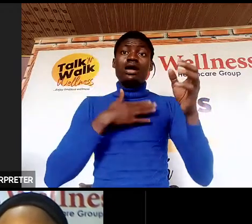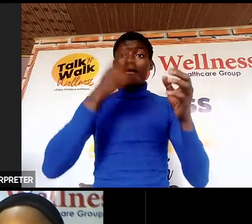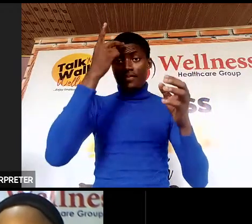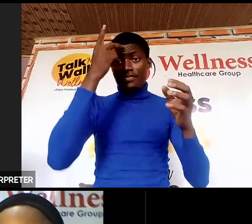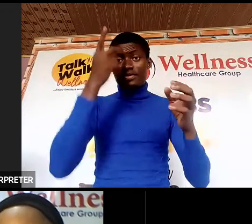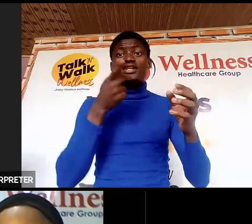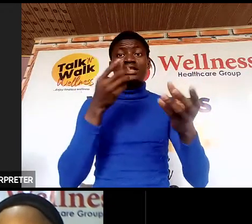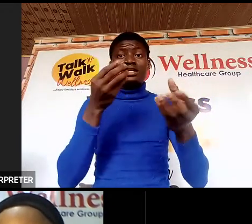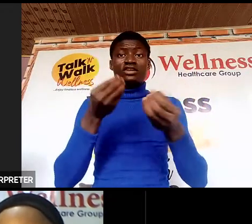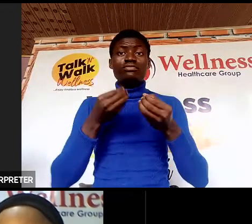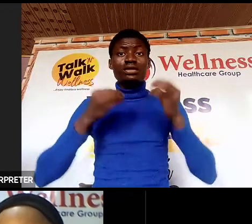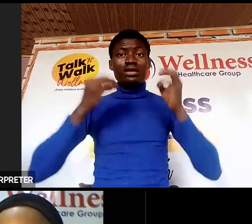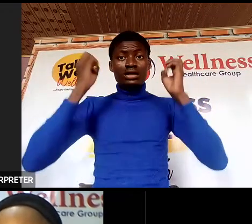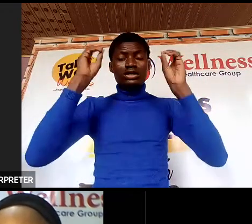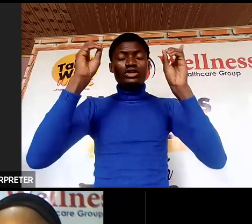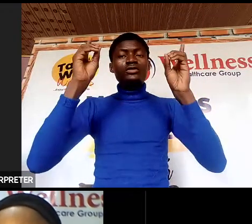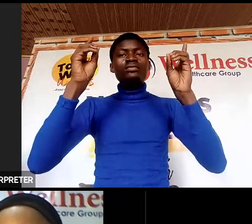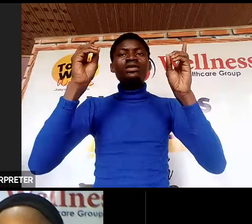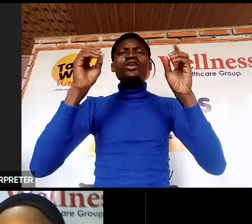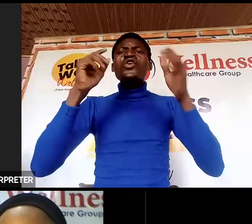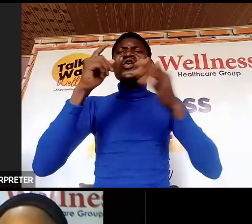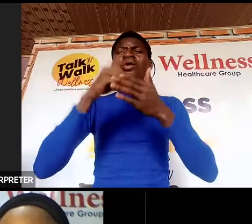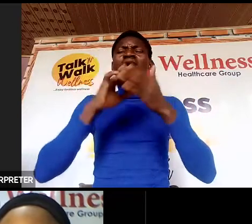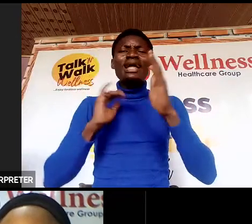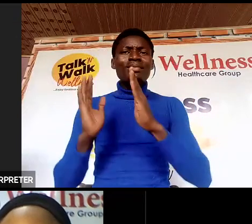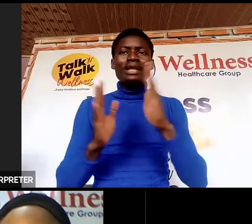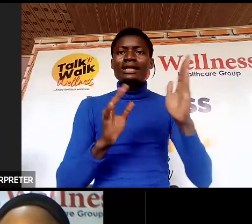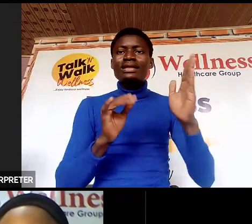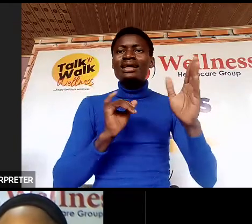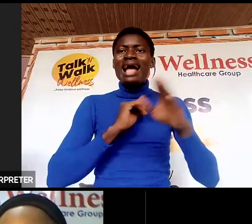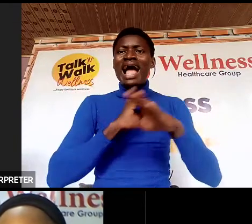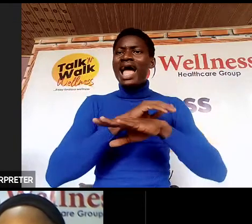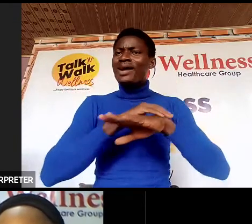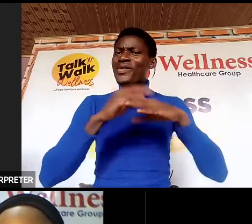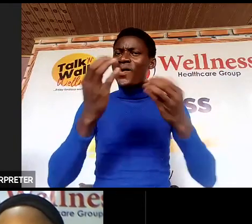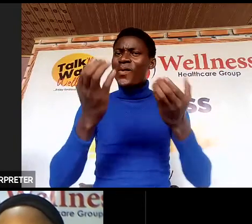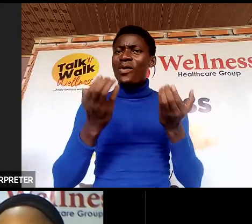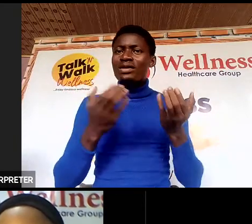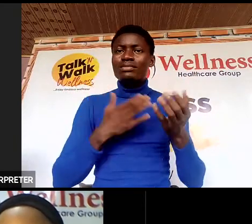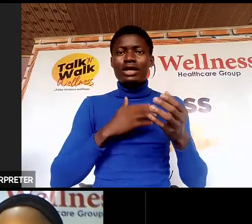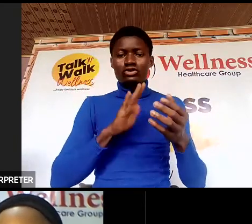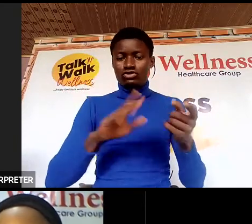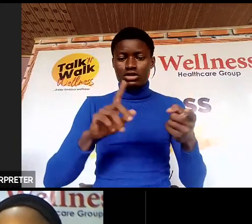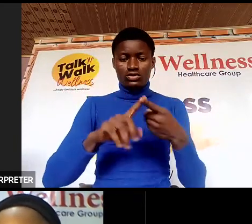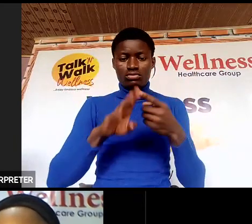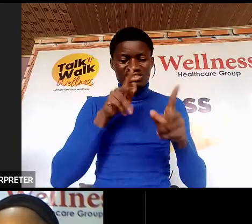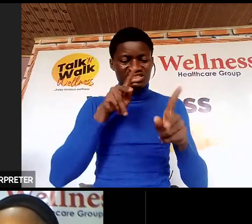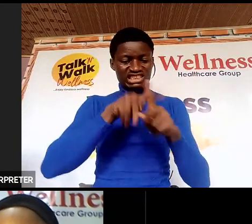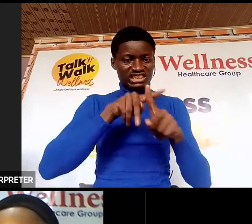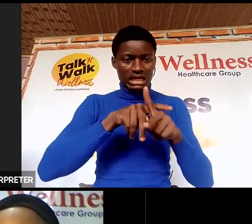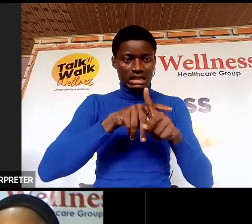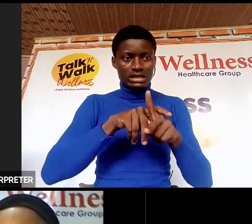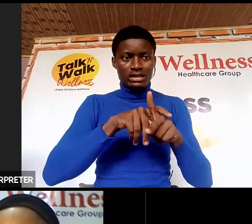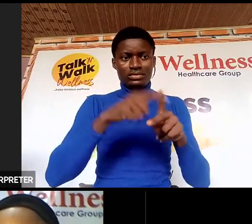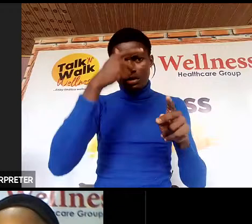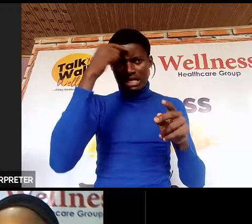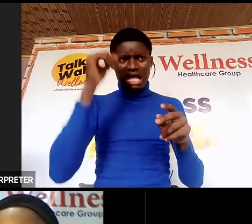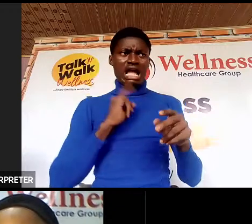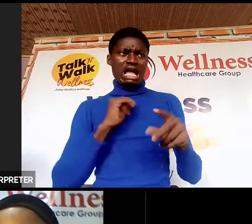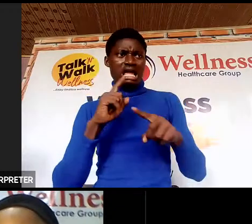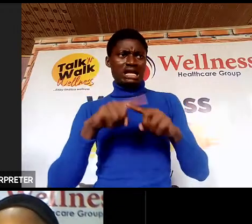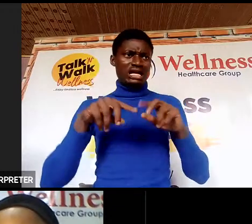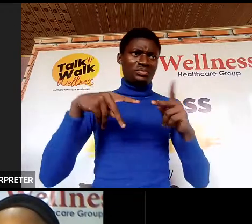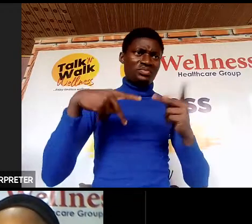are shortchanged because I could not afford to give them the kind of resources they require to make it in life. So I'm driving myself to ensure